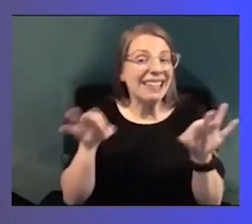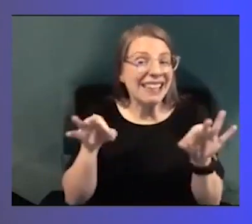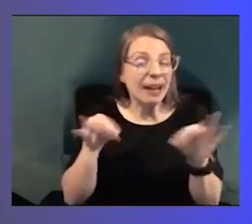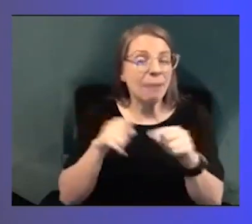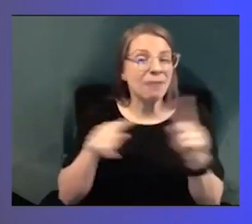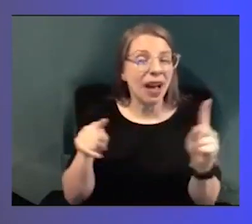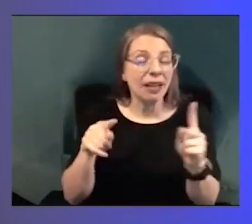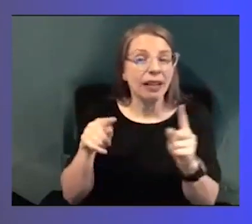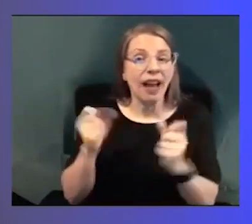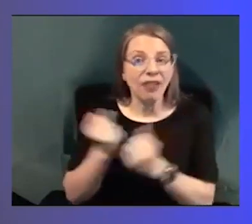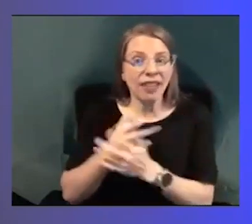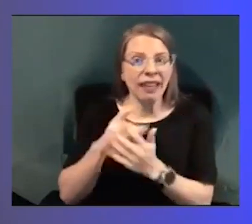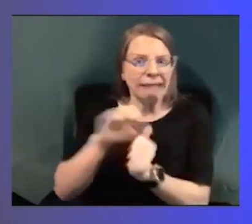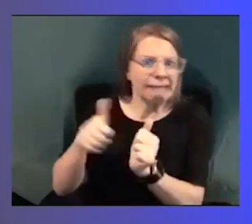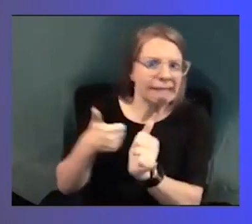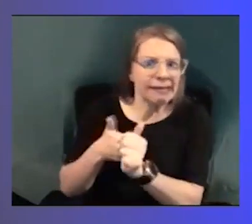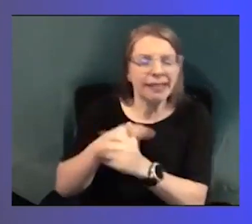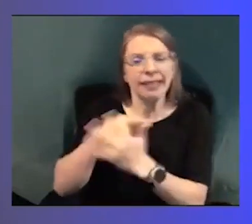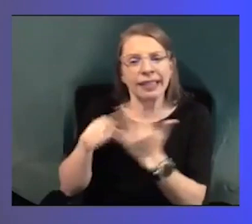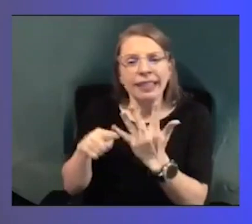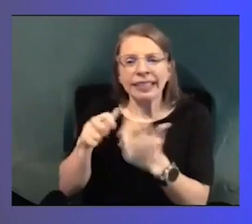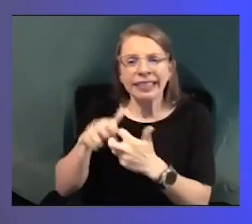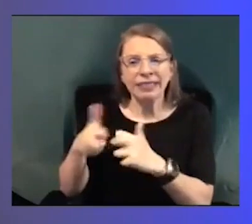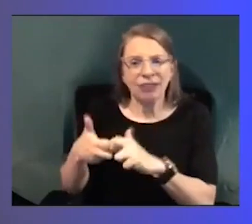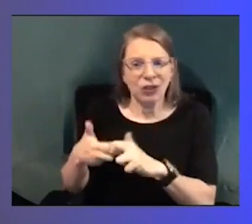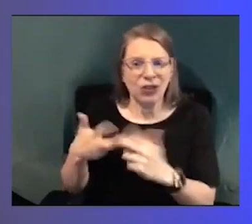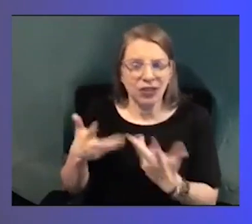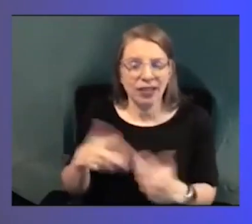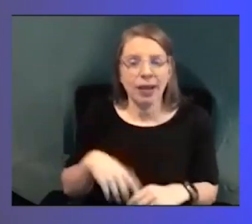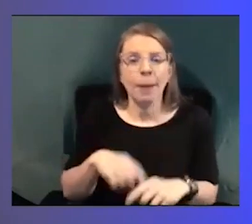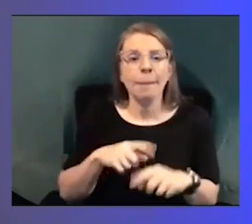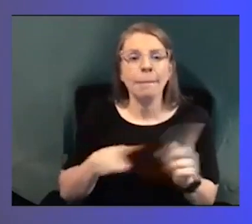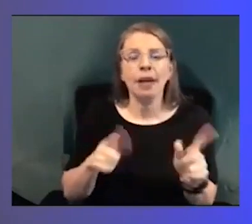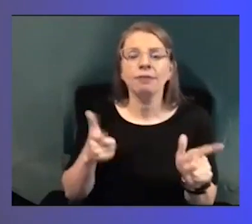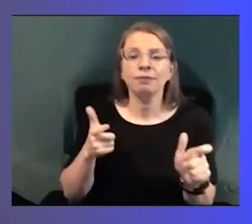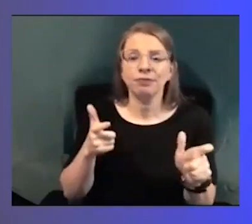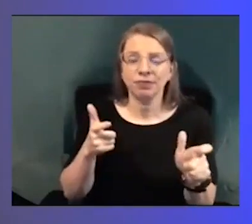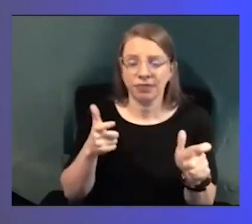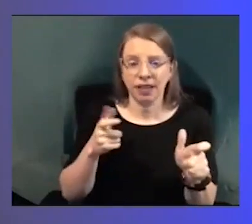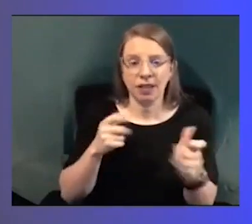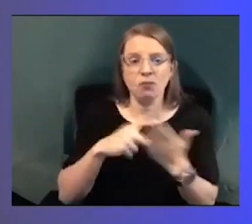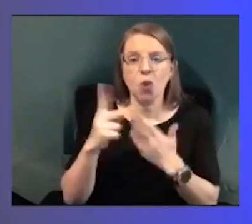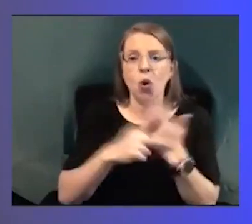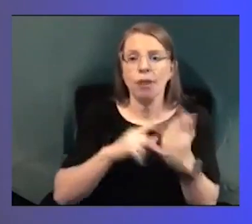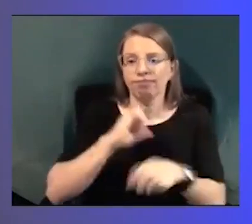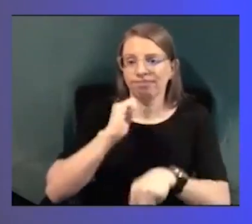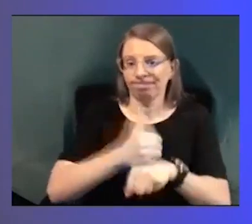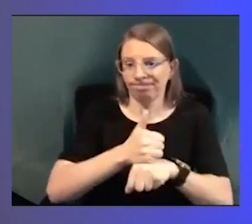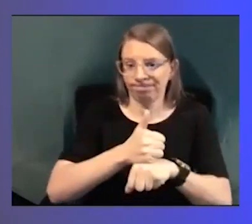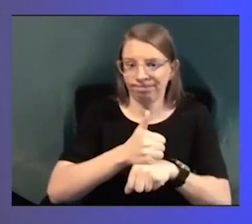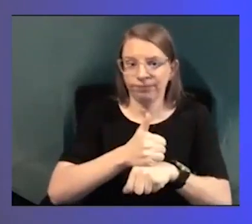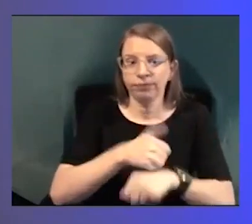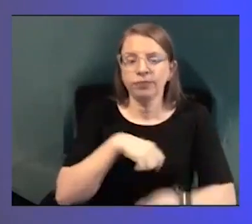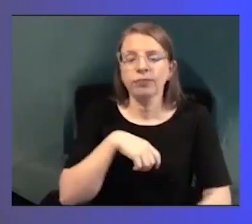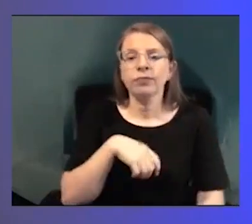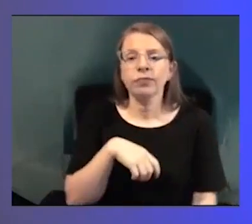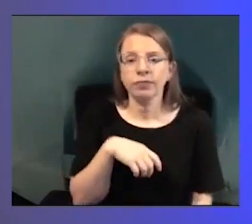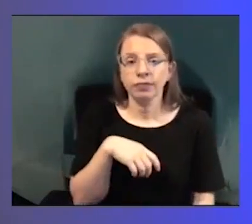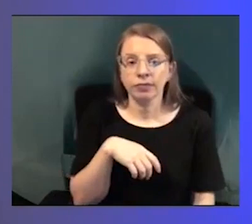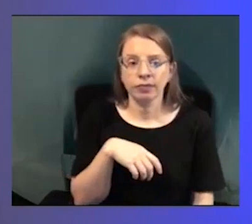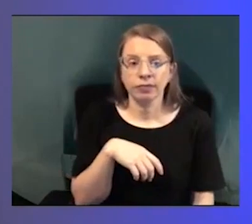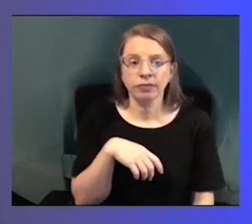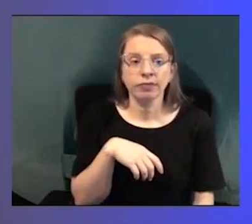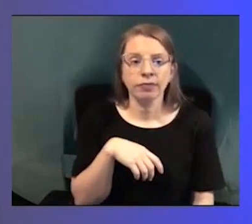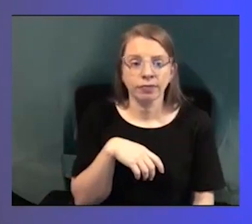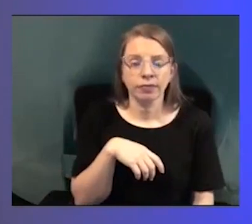happen. challenging. Yeah. So very quickly that program got set up. Pretty good direction to us